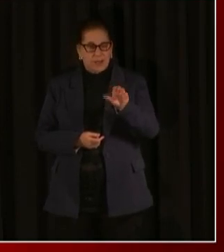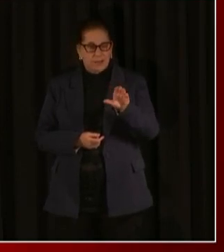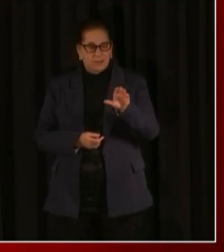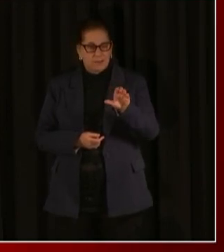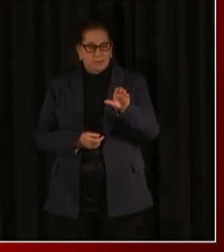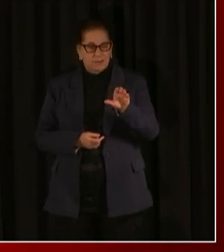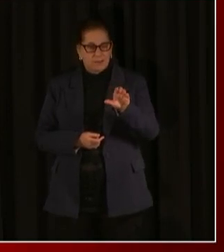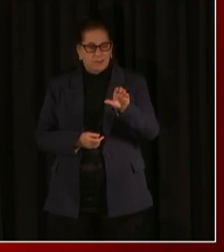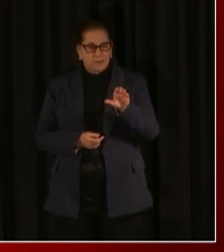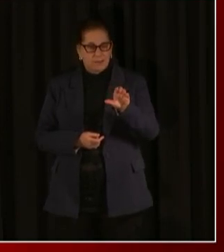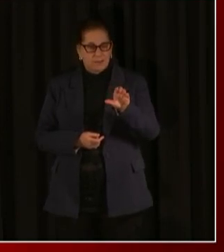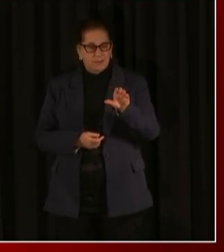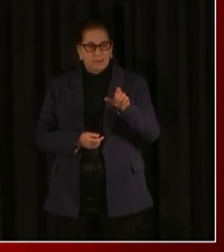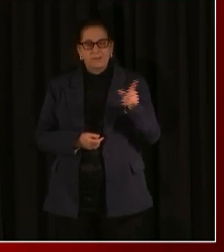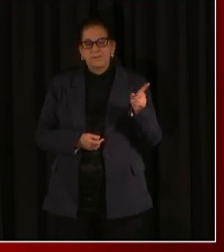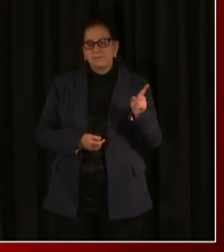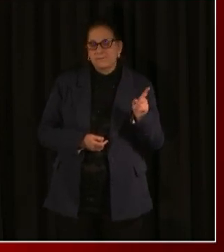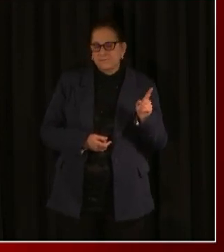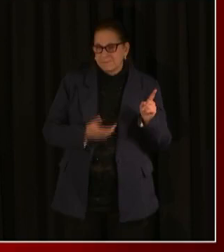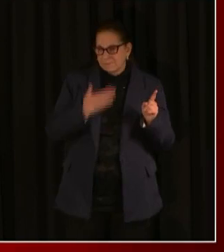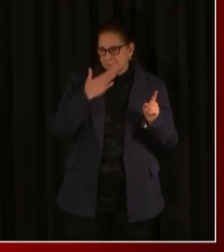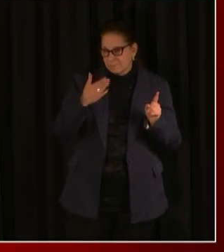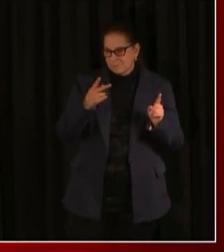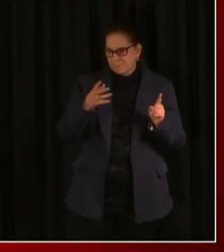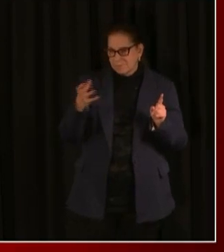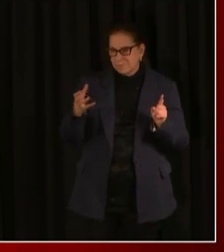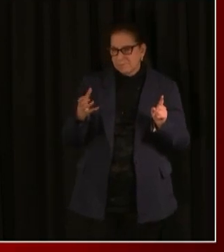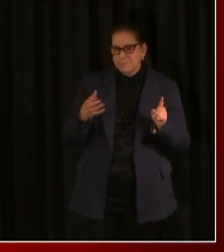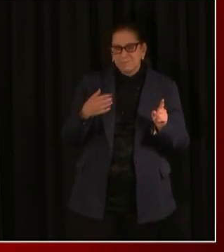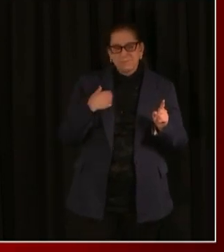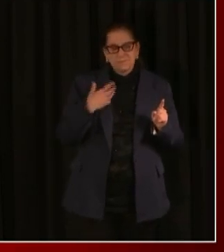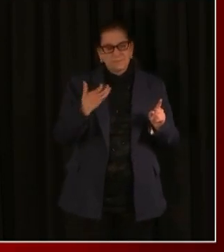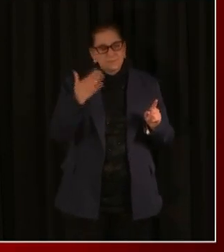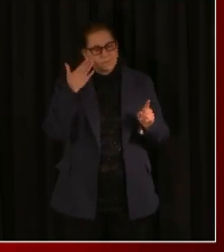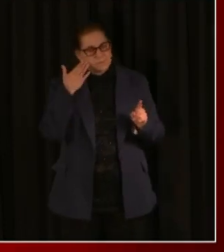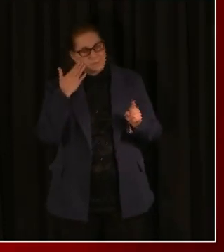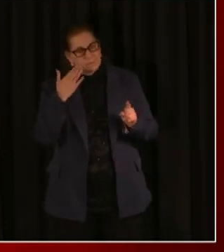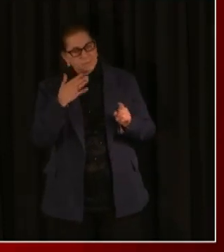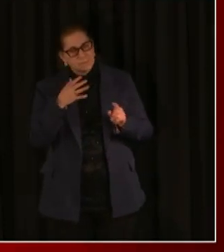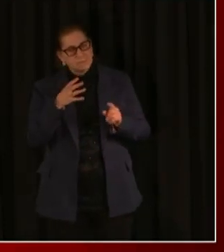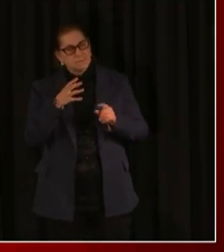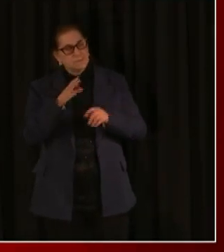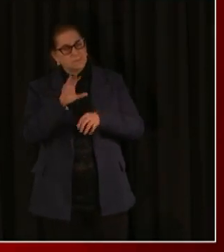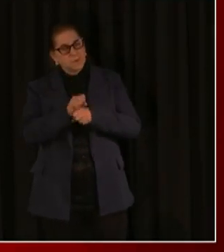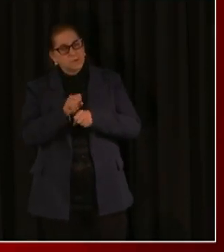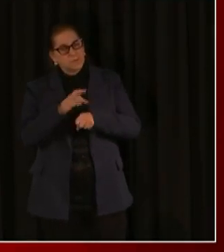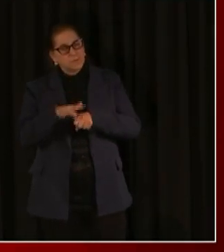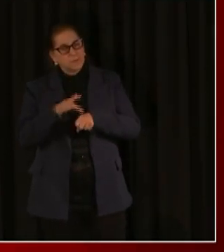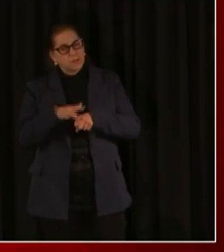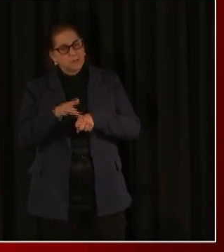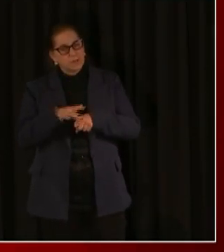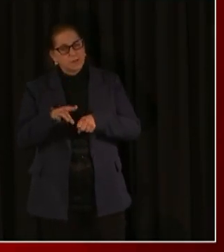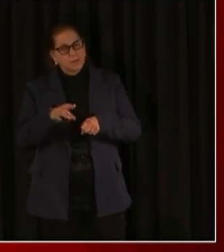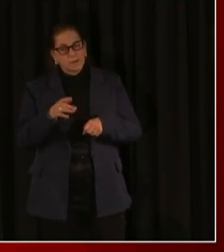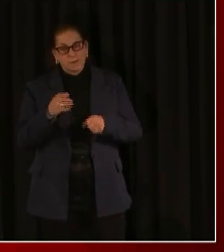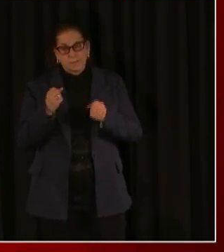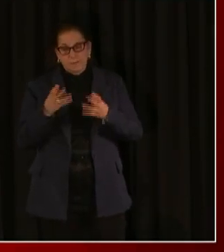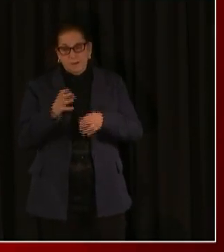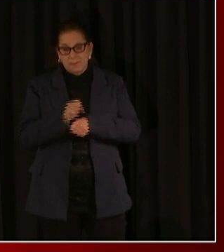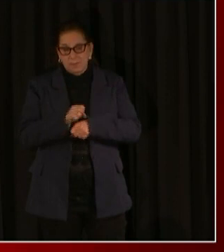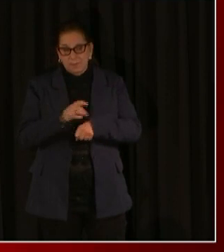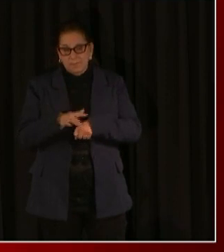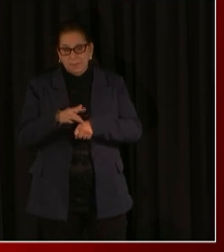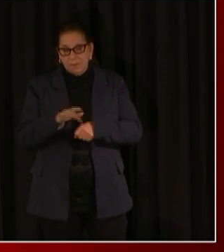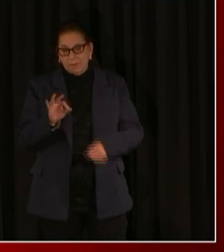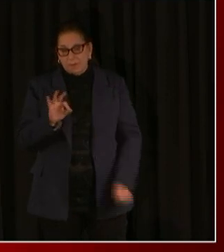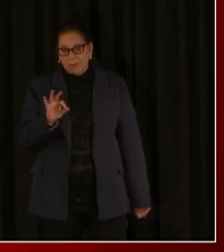Good evening. Thank you so much. I was wondering if new appointments will be available at a time other than 9 a.m. Some folks might not